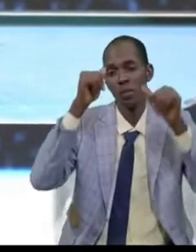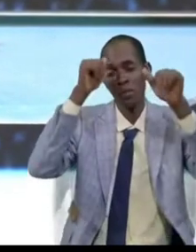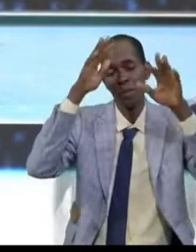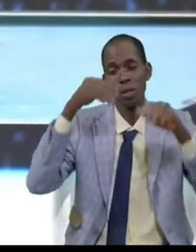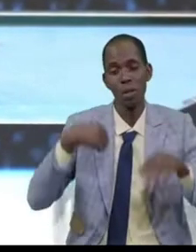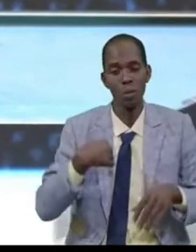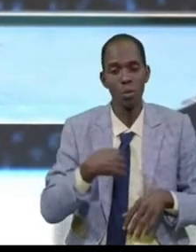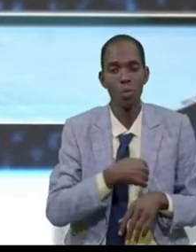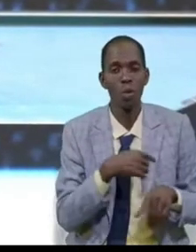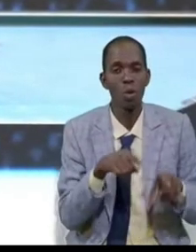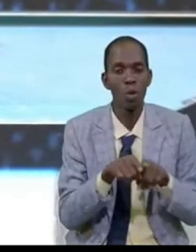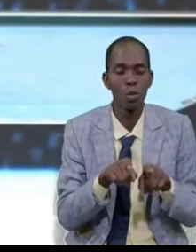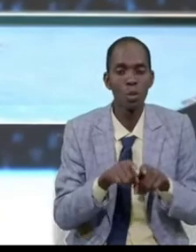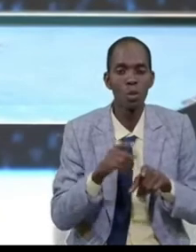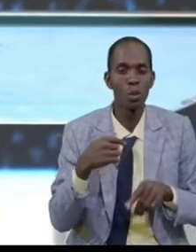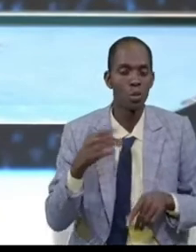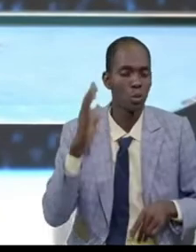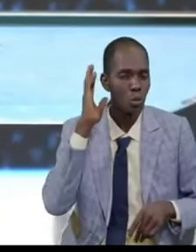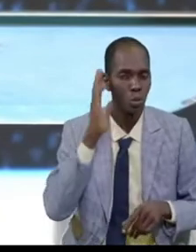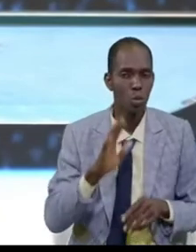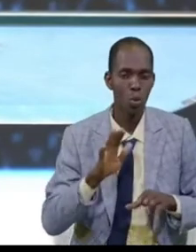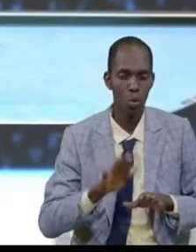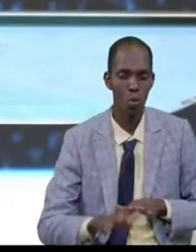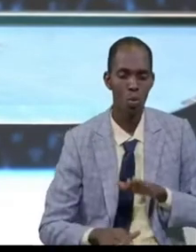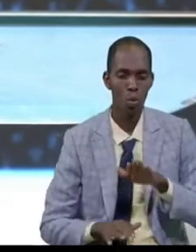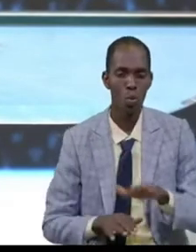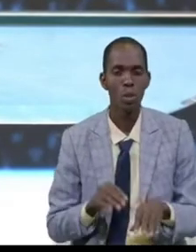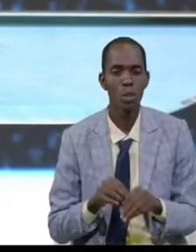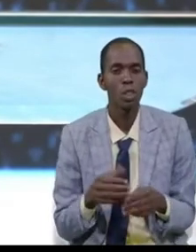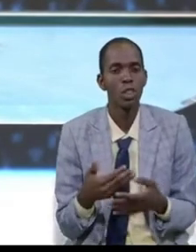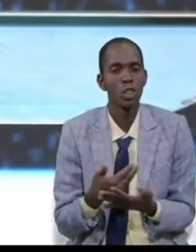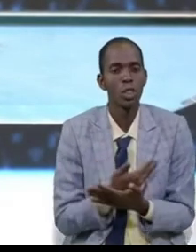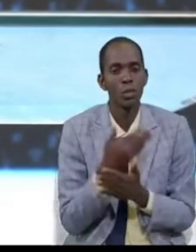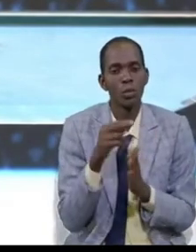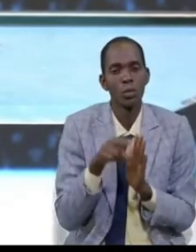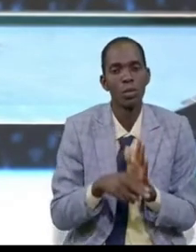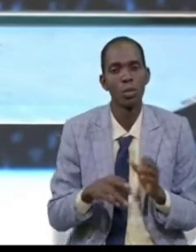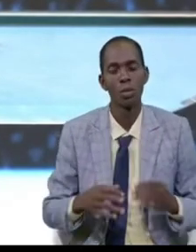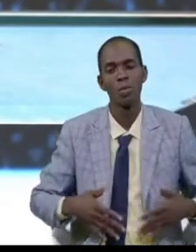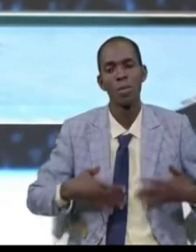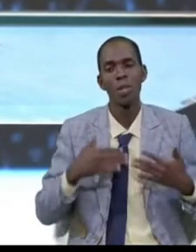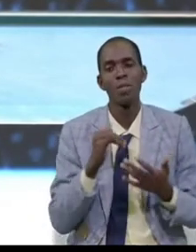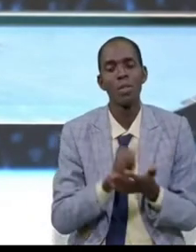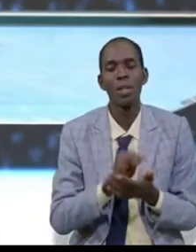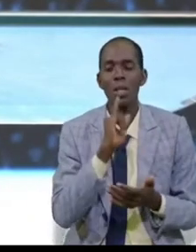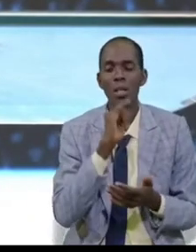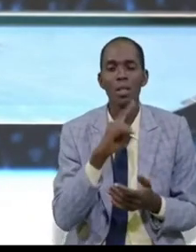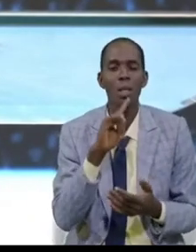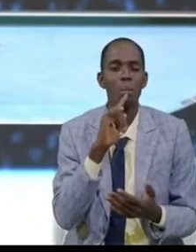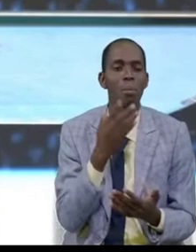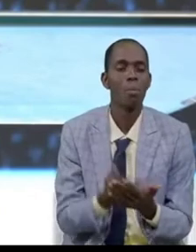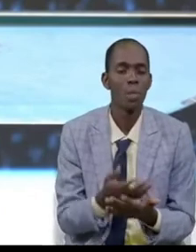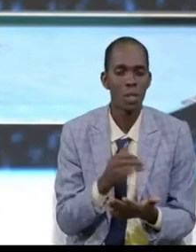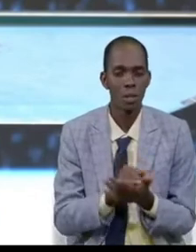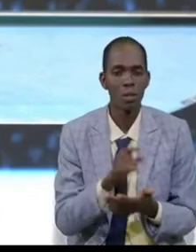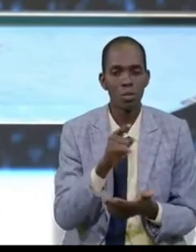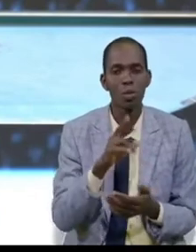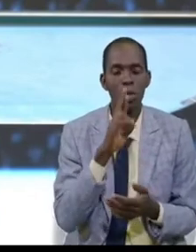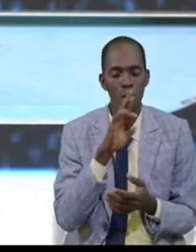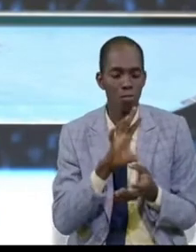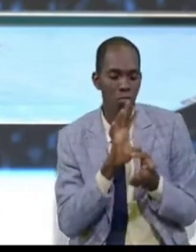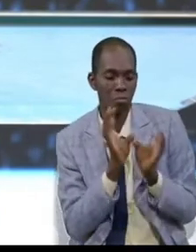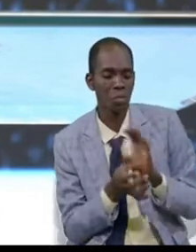we also should walk in newness of life. That's the evidence that we're converted. You are converted,